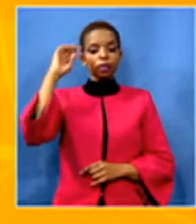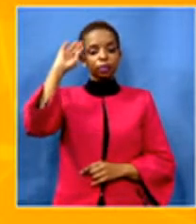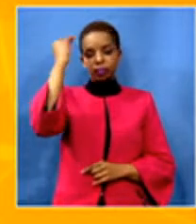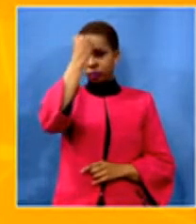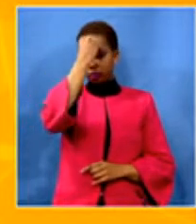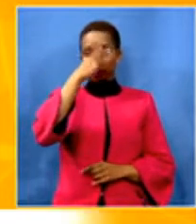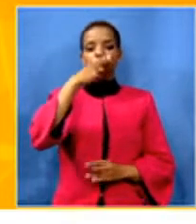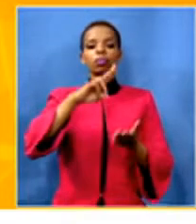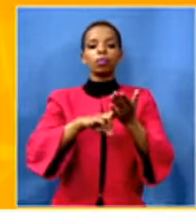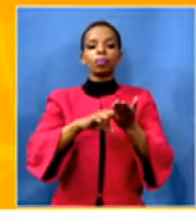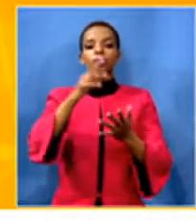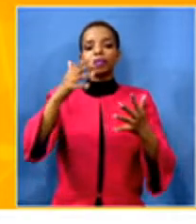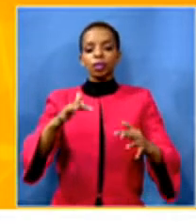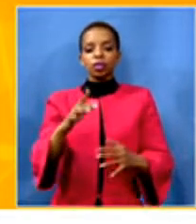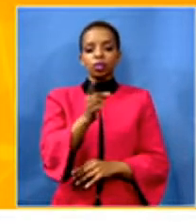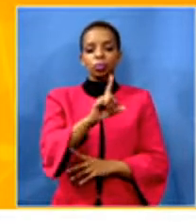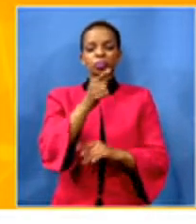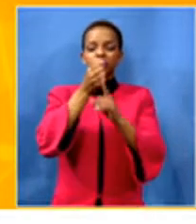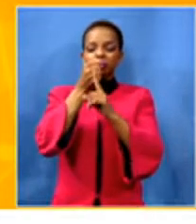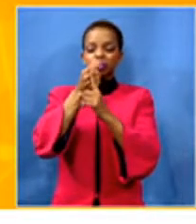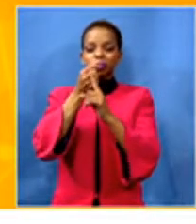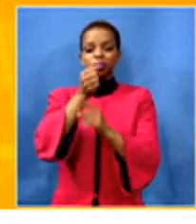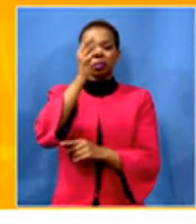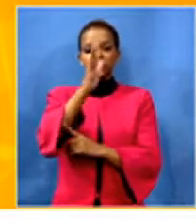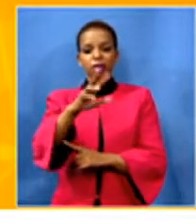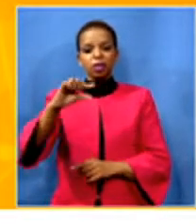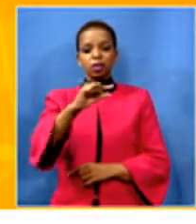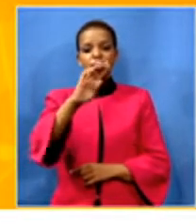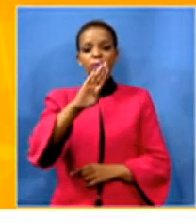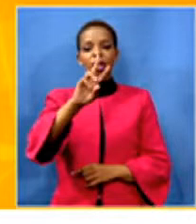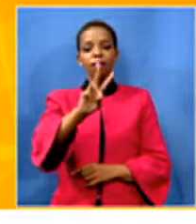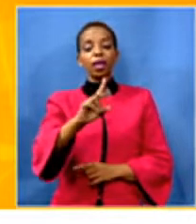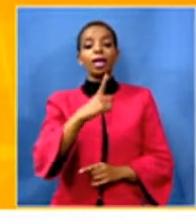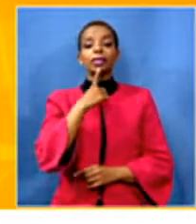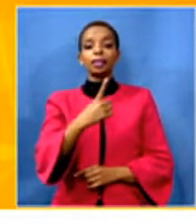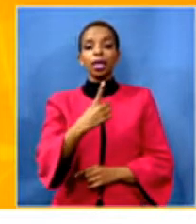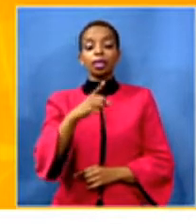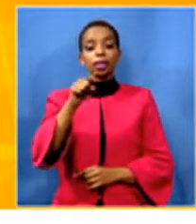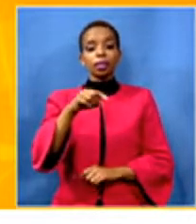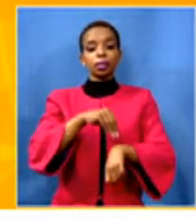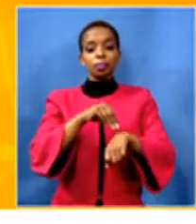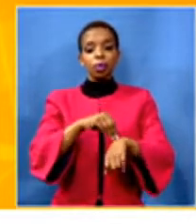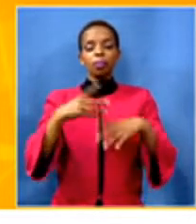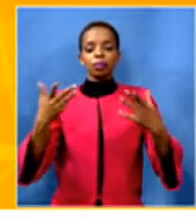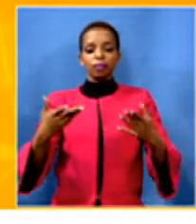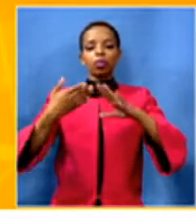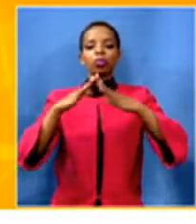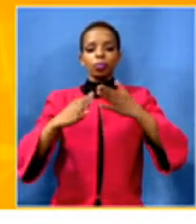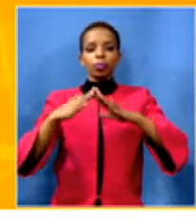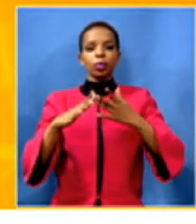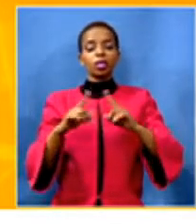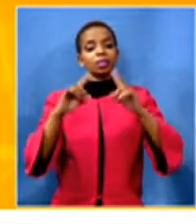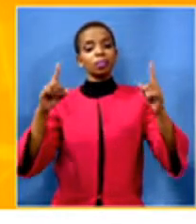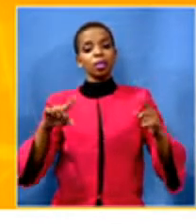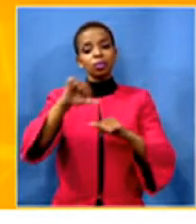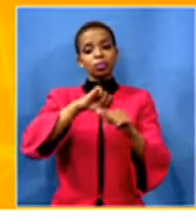role in fighting gender-based violence, saying that it is a societal problem. However, many have taken to social media to talk about their